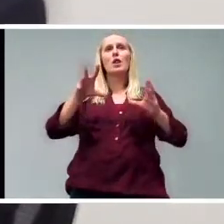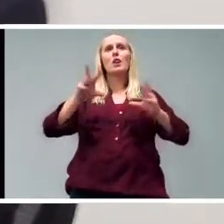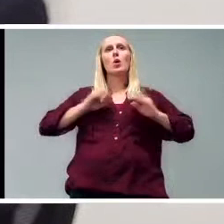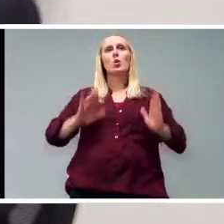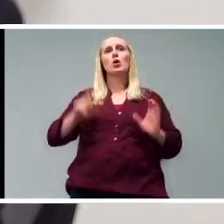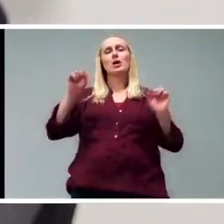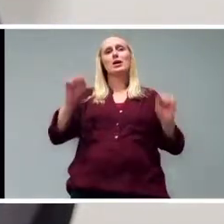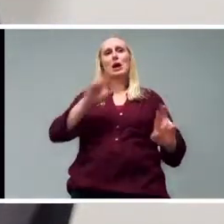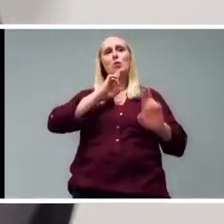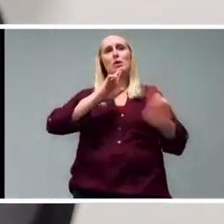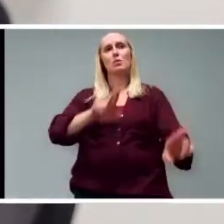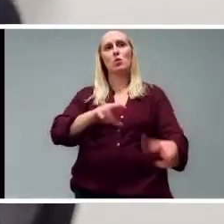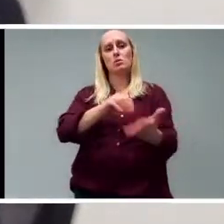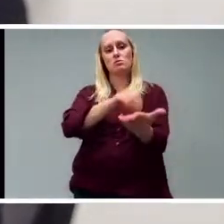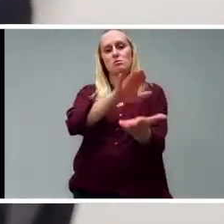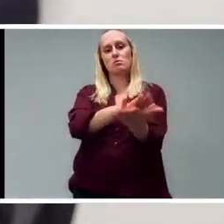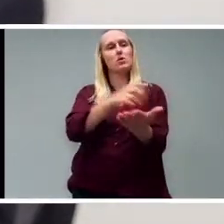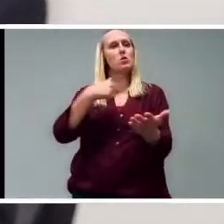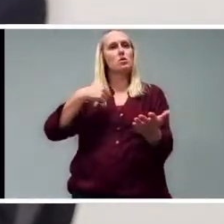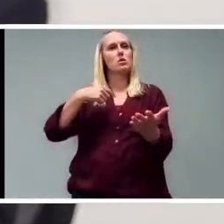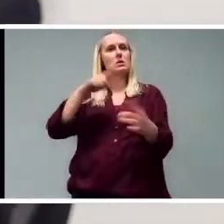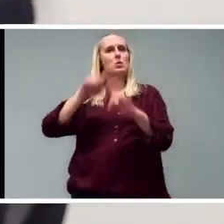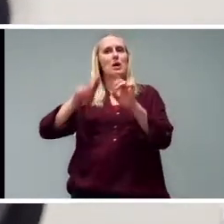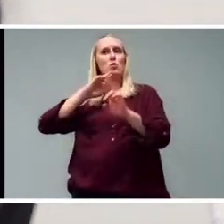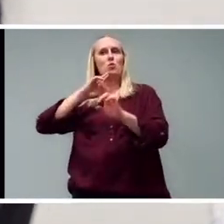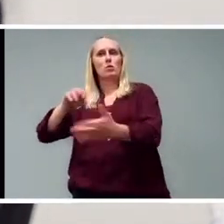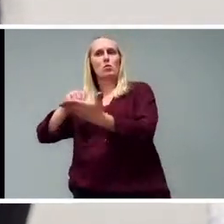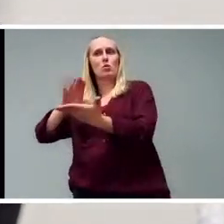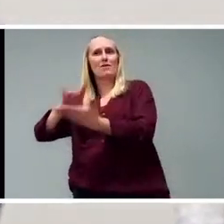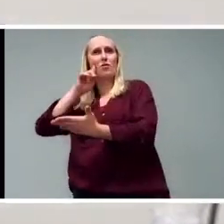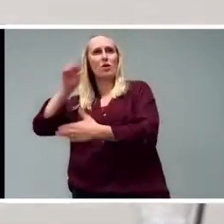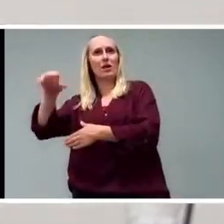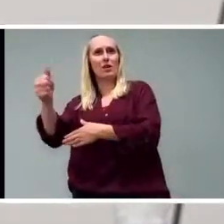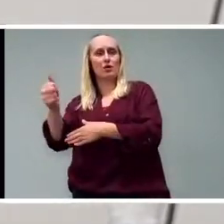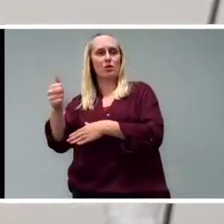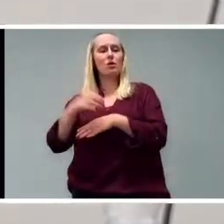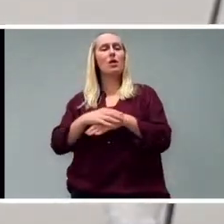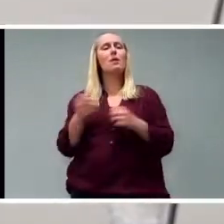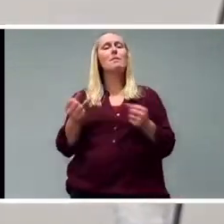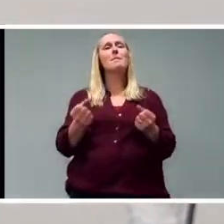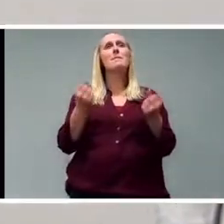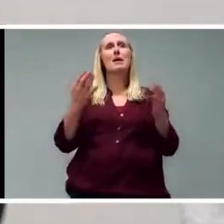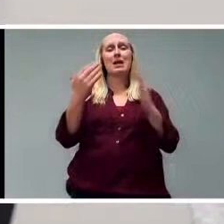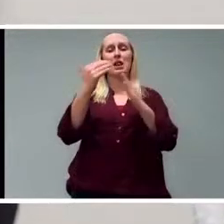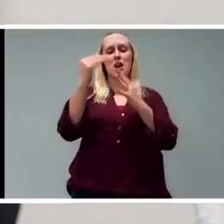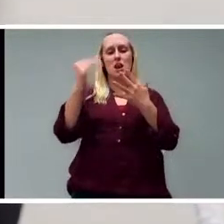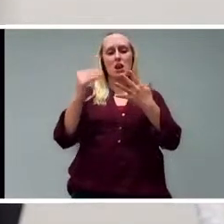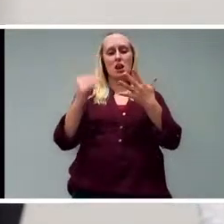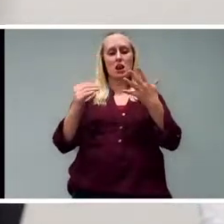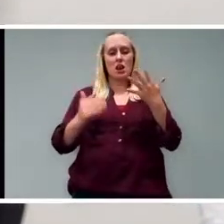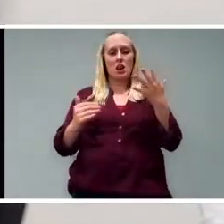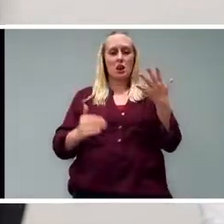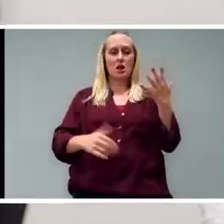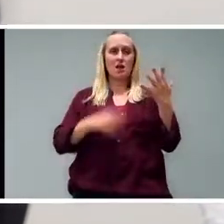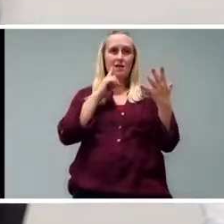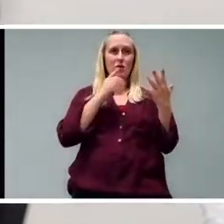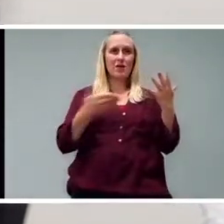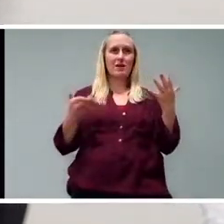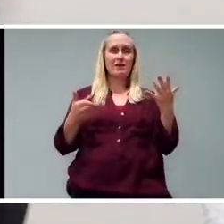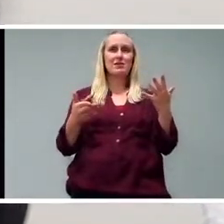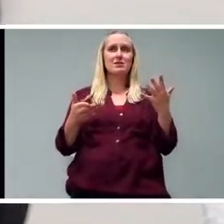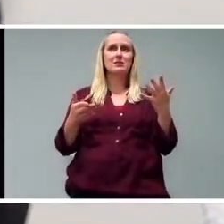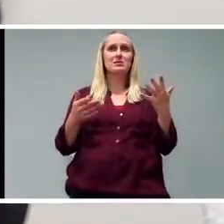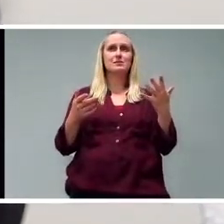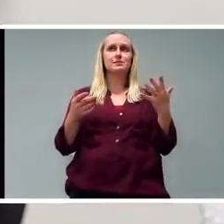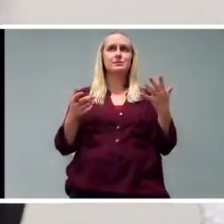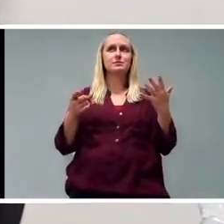for somebody else. And there is a long list of items in the EES, the easement